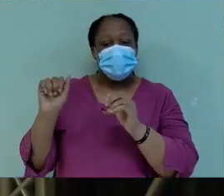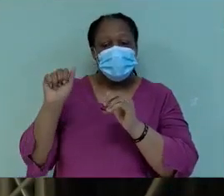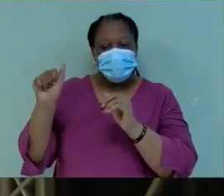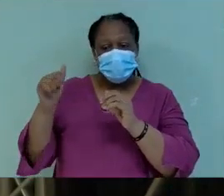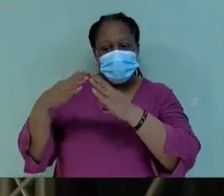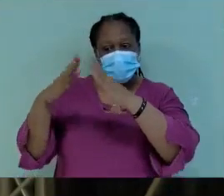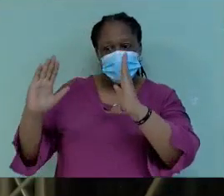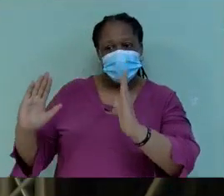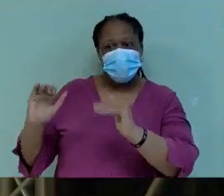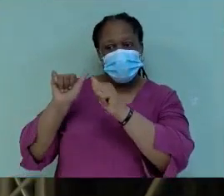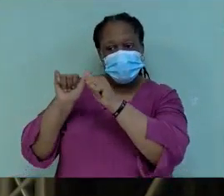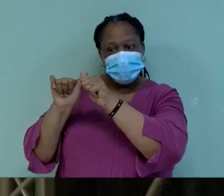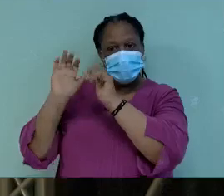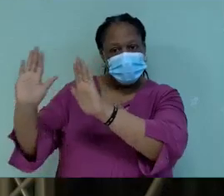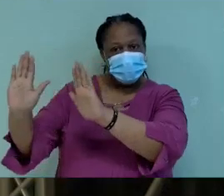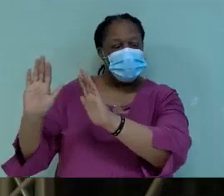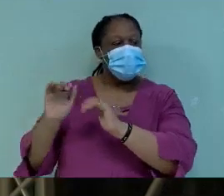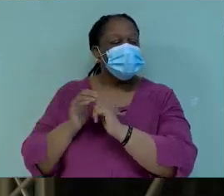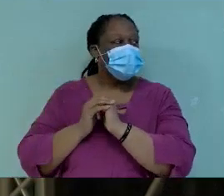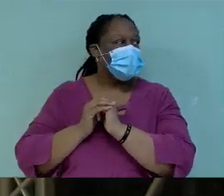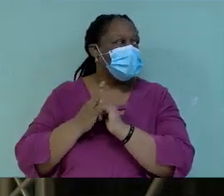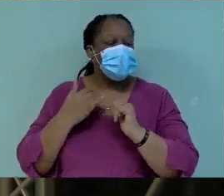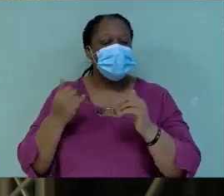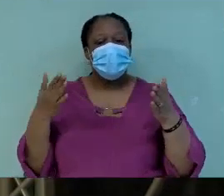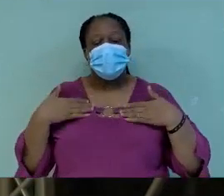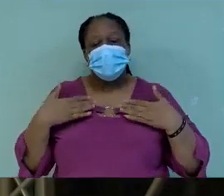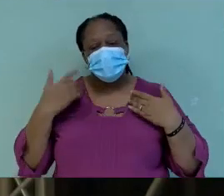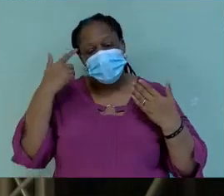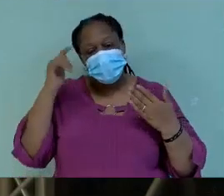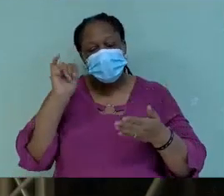days. And in particular, I wanna thank the High